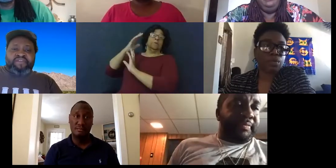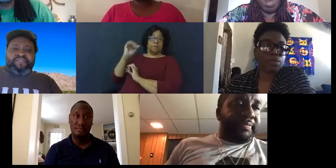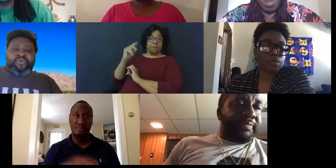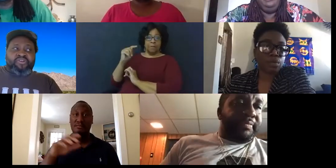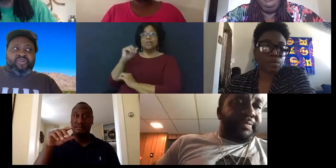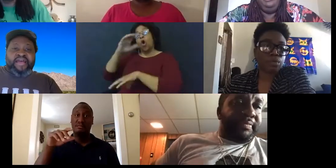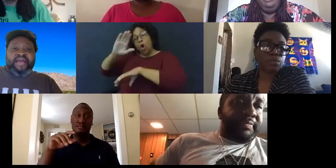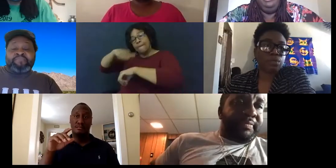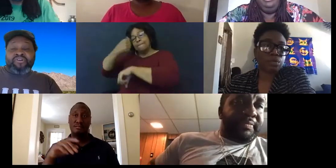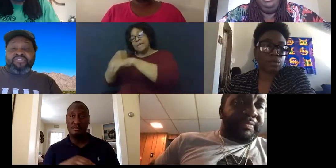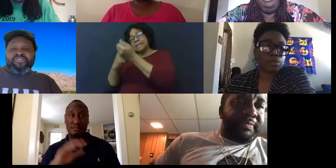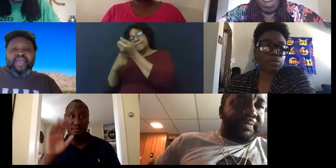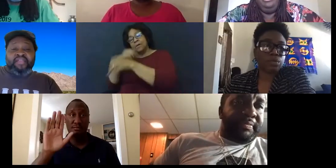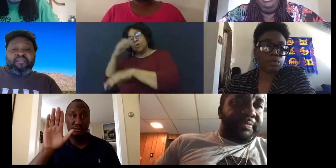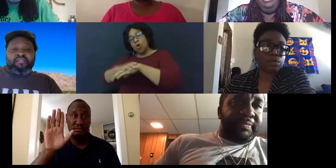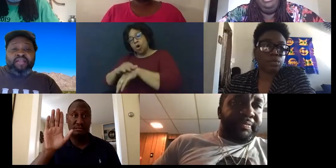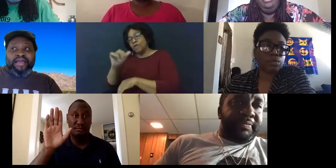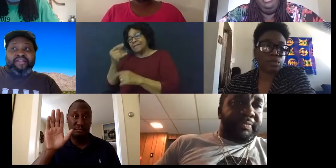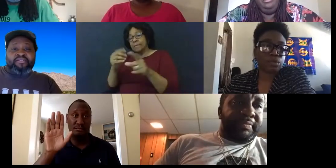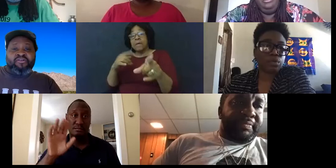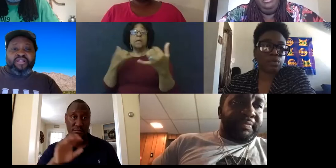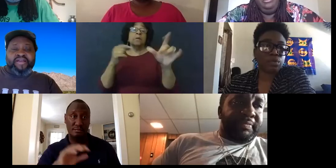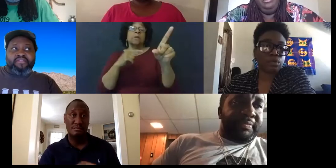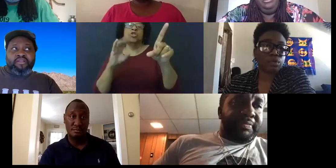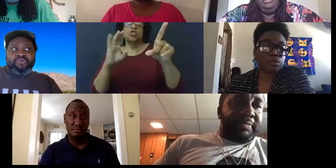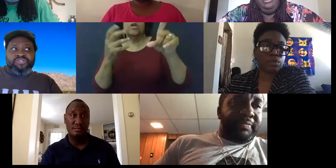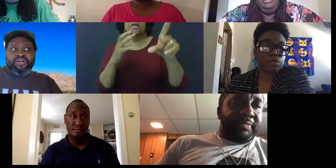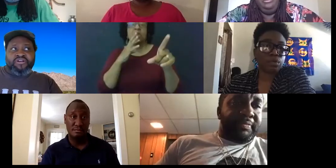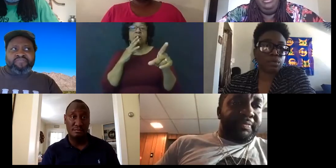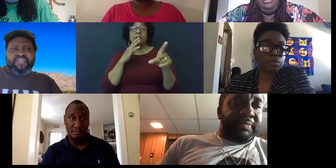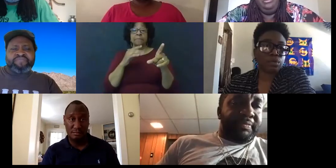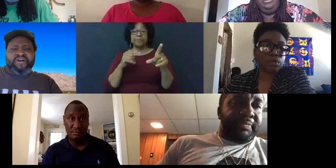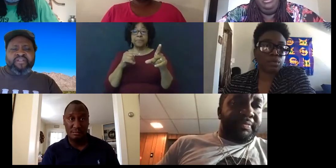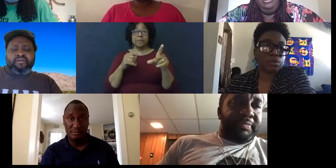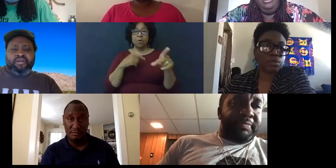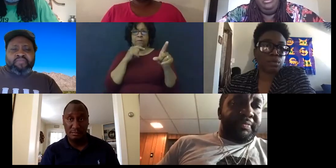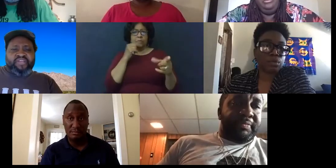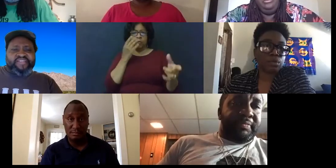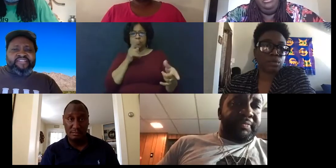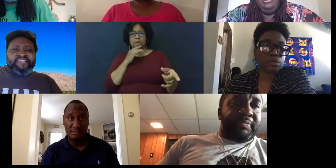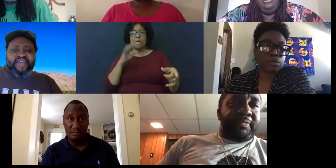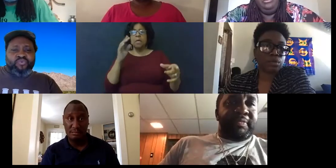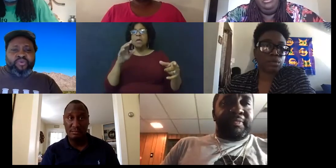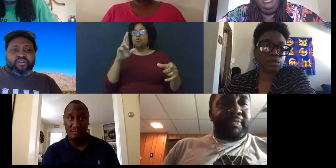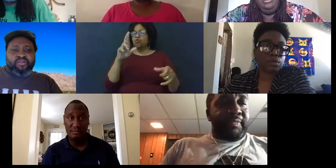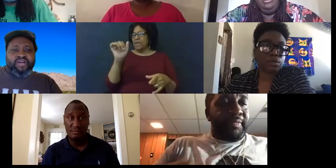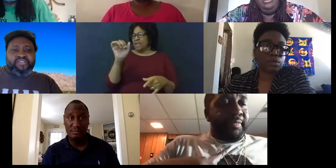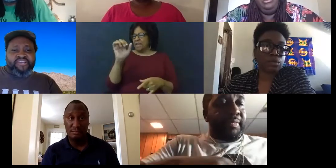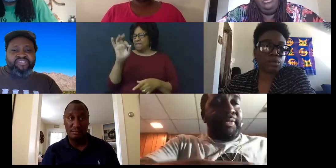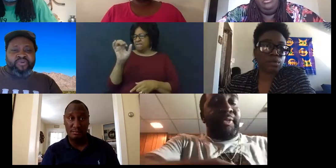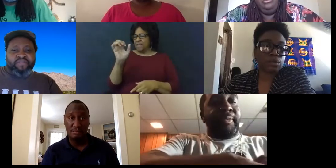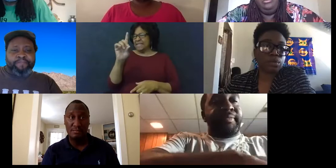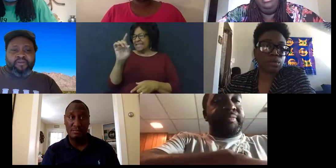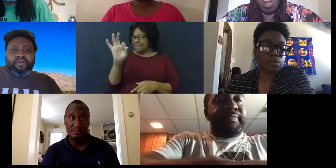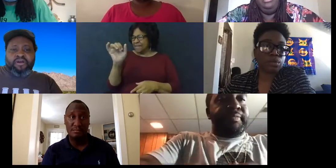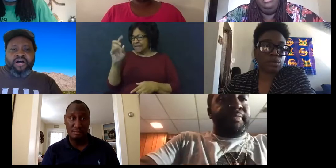Yeah, I definitely would agree. I personally hate I don't like the notion of defund, because it just has a weird connotation